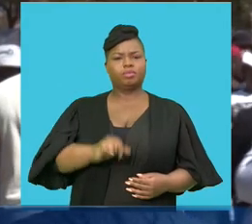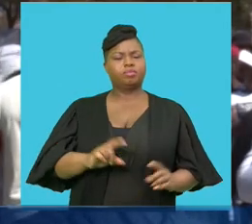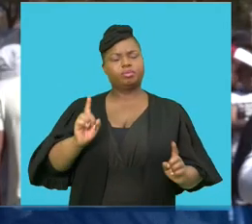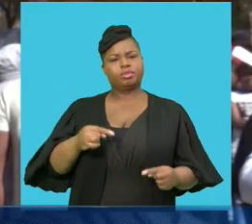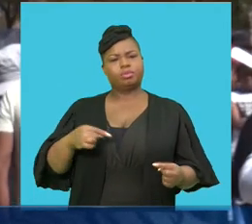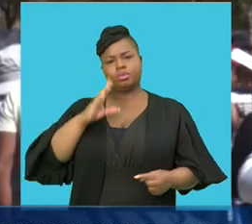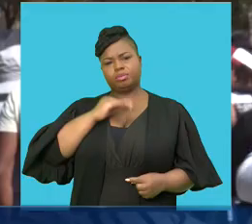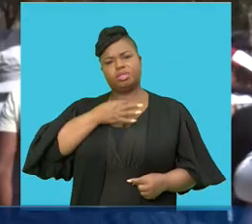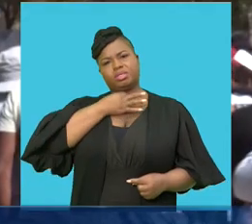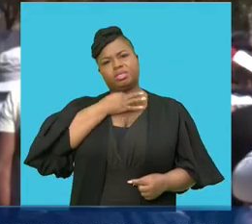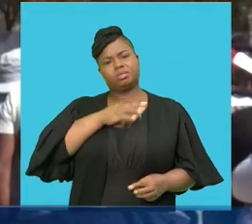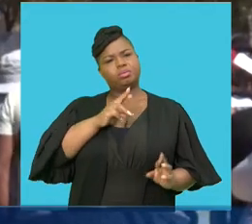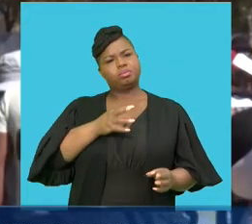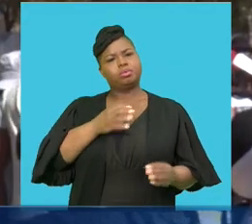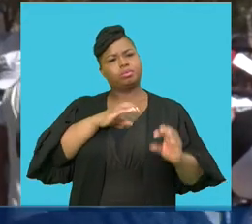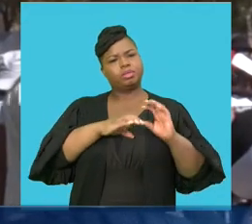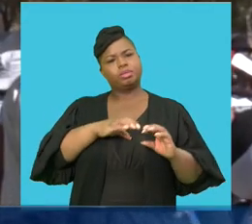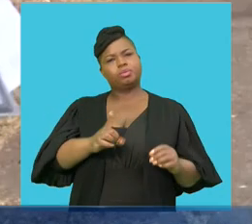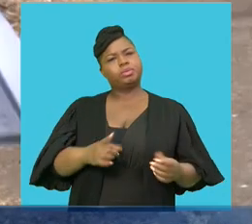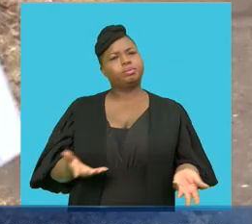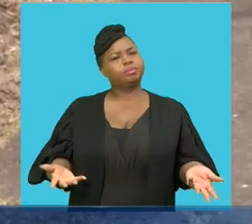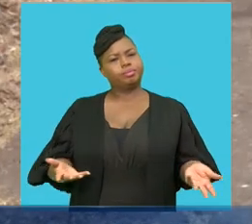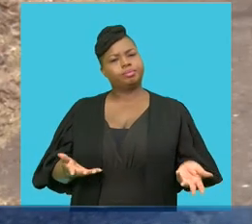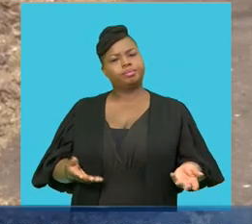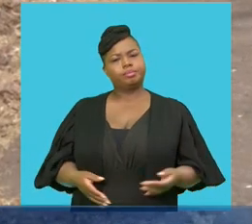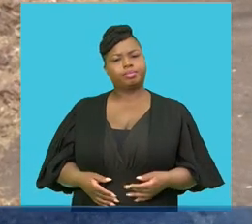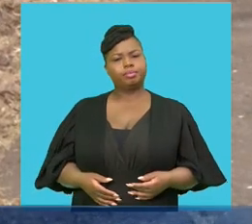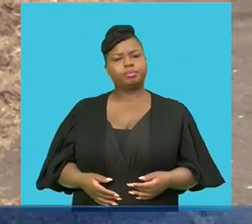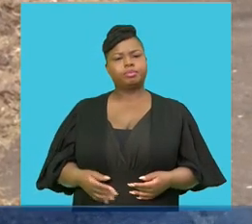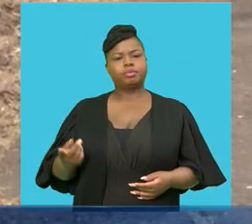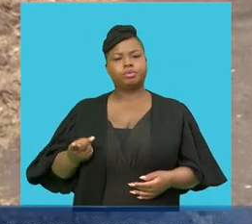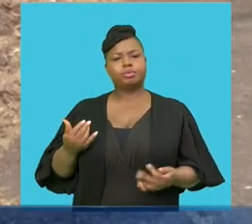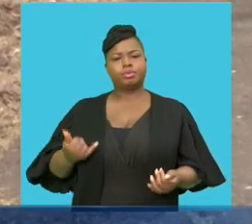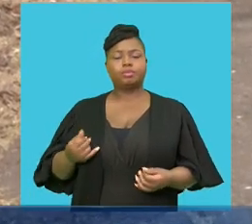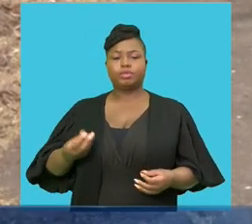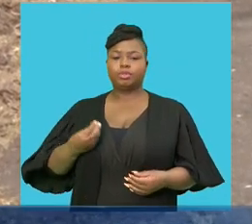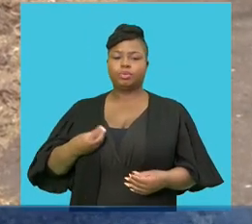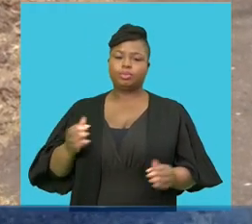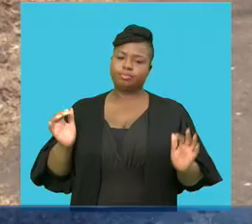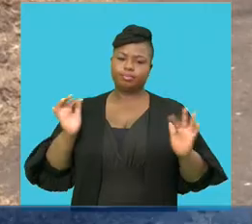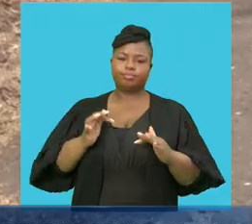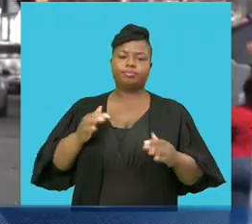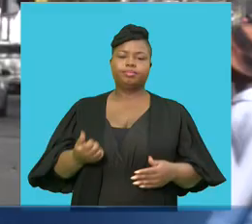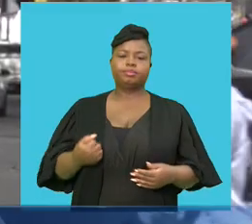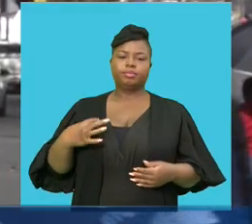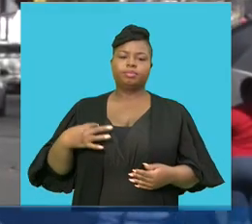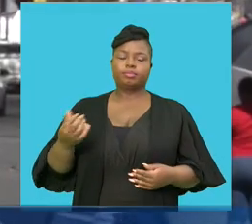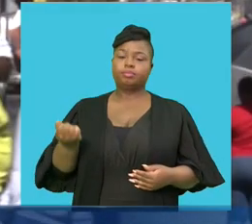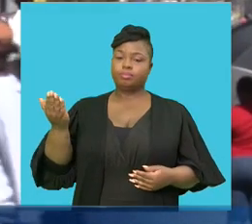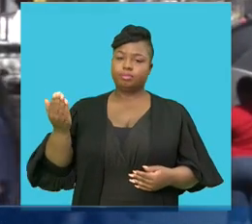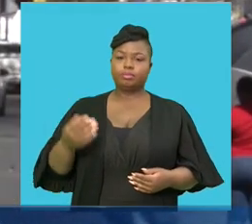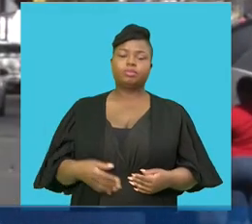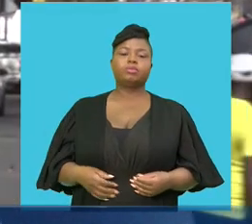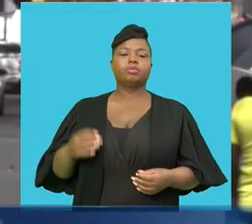can't speak English. What were you hoping to communicate in with us? Kusenjalo lelikhulu lentsha lifike lashiya isicelo zalo ehhovisi